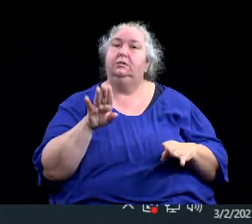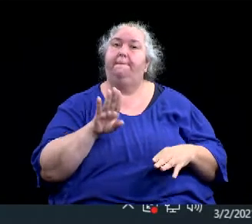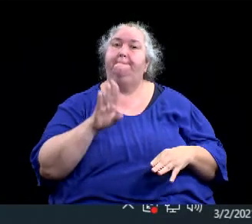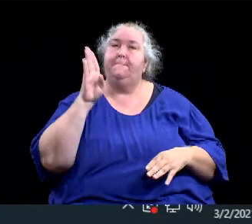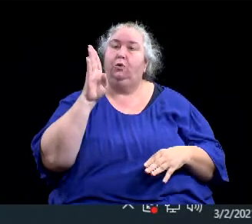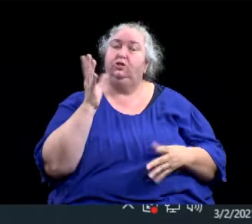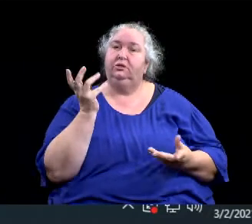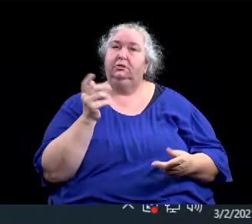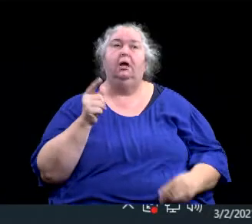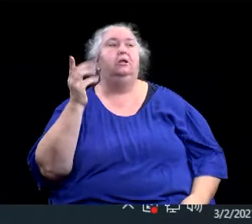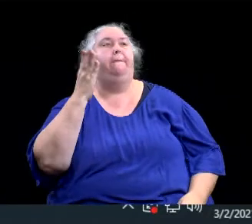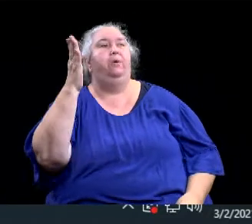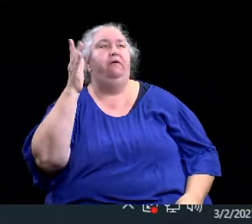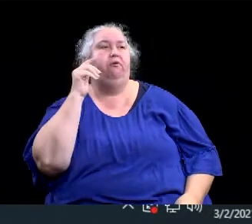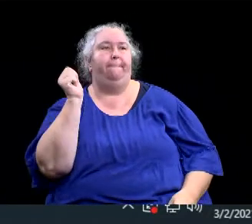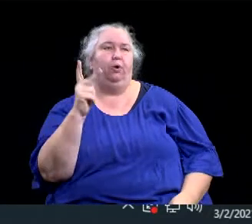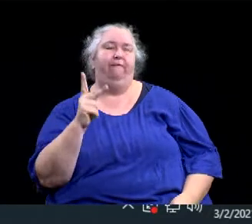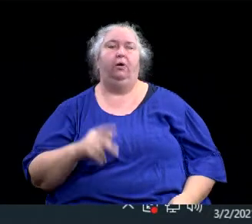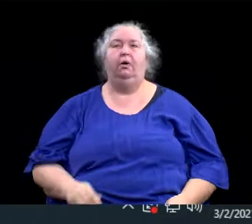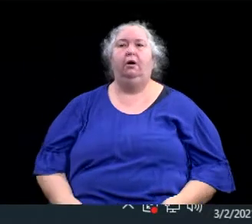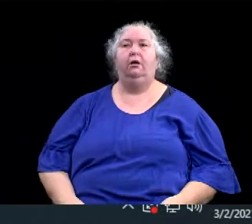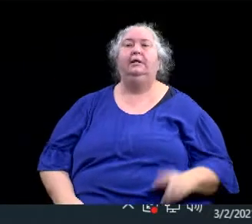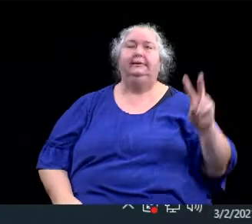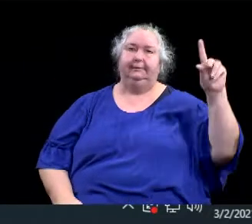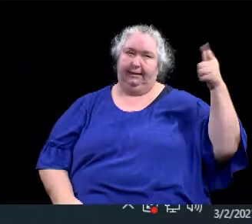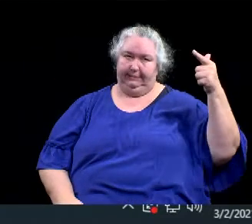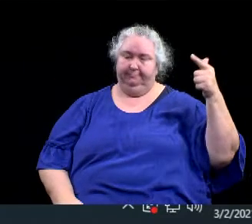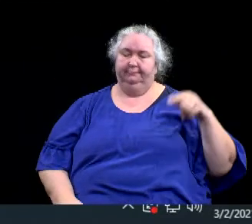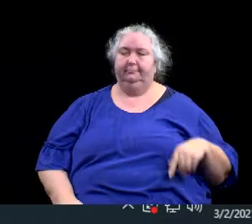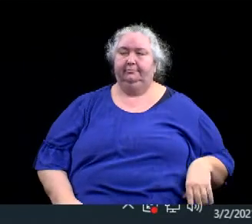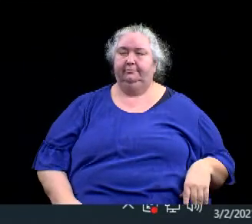Second. Any discussion?